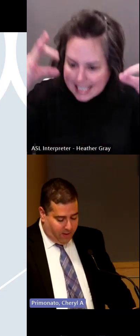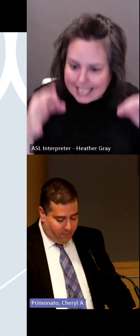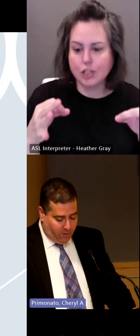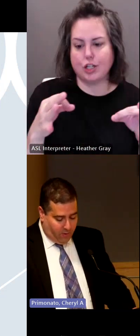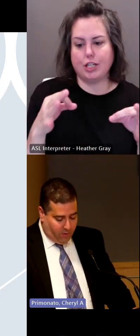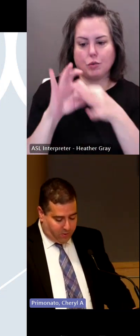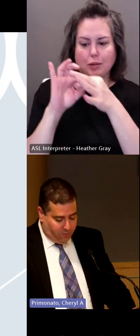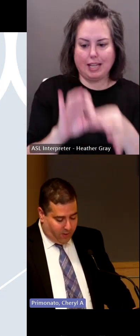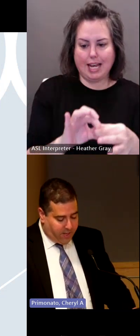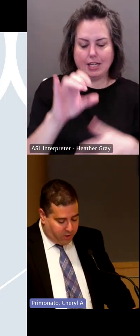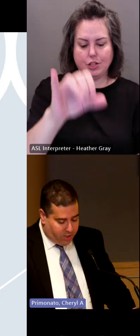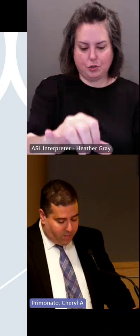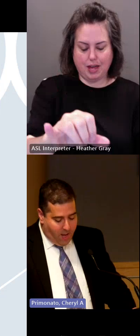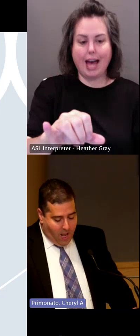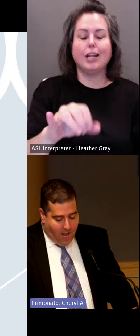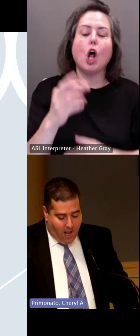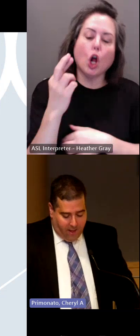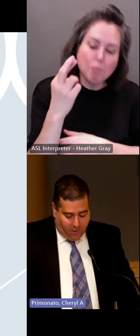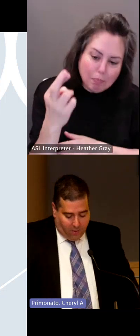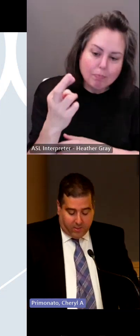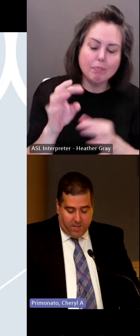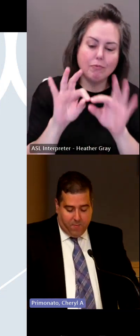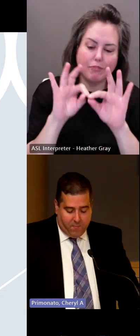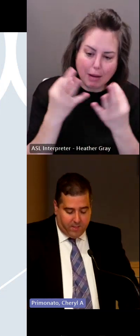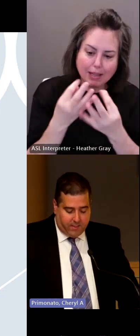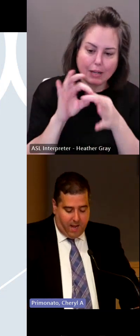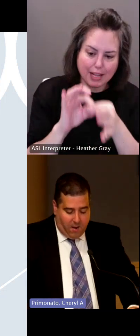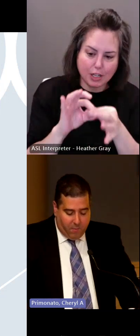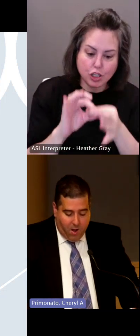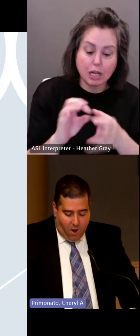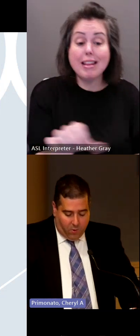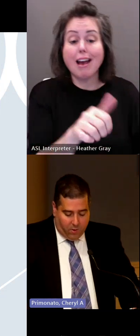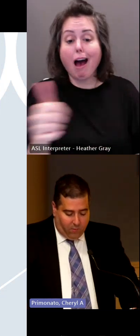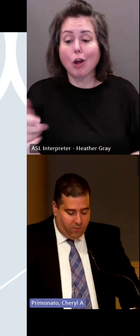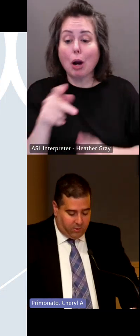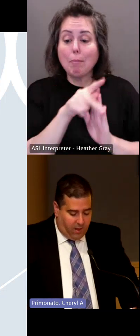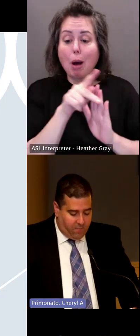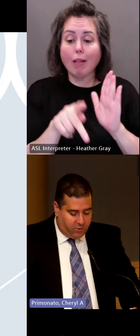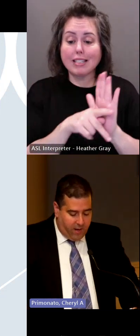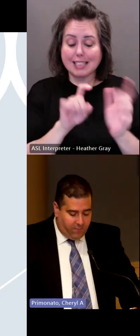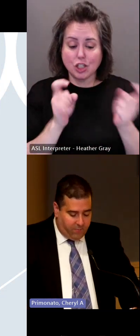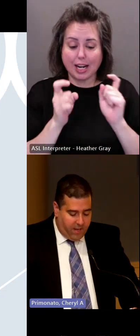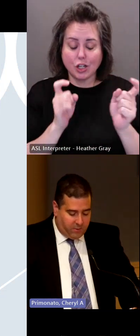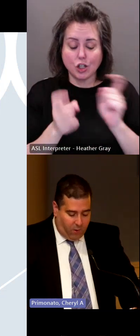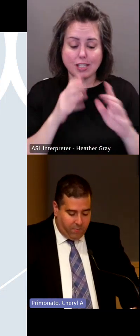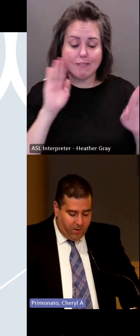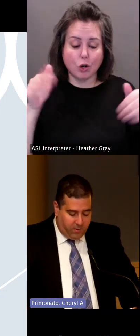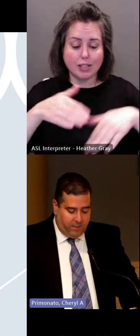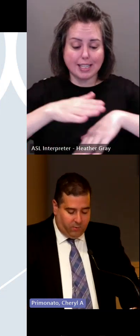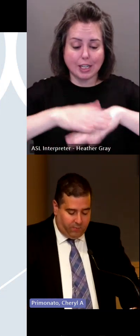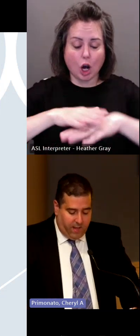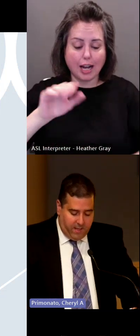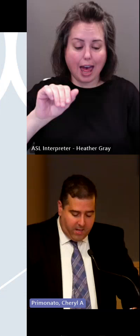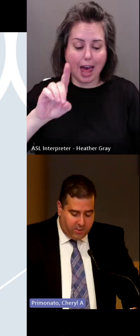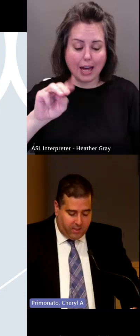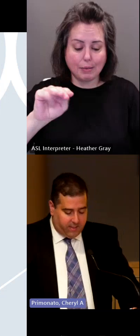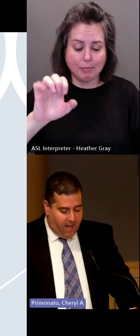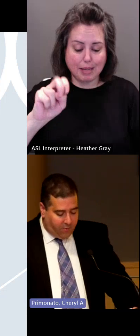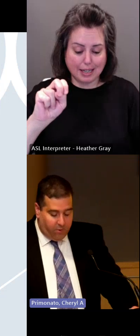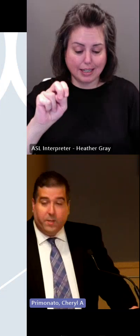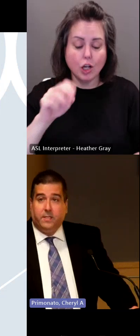to that relative or close personal relationship. The other policy amendments are focused on administrative updates, primarily to reflect